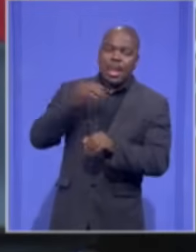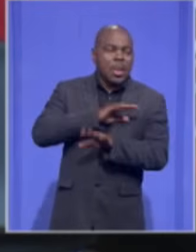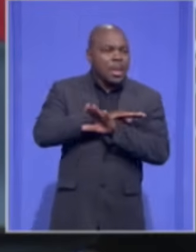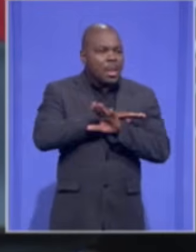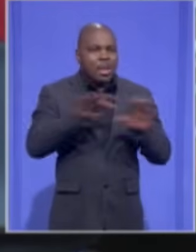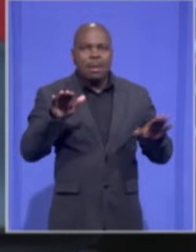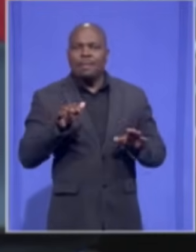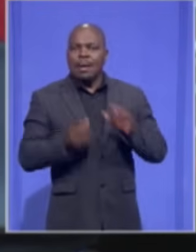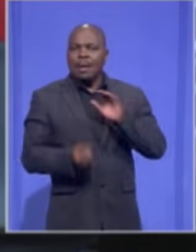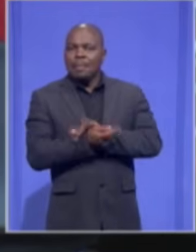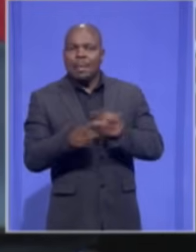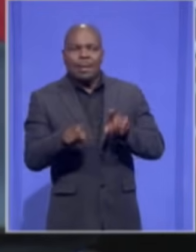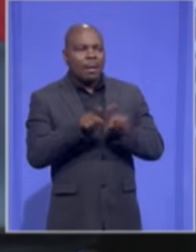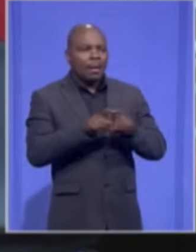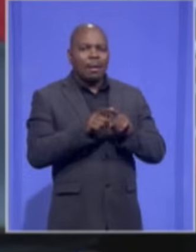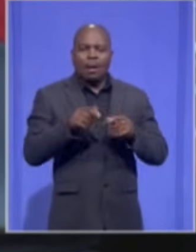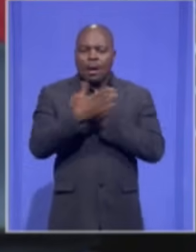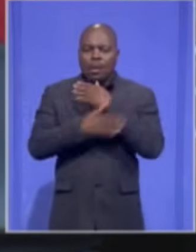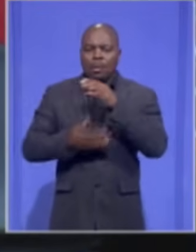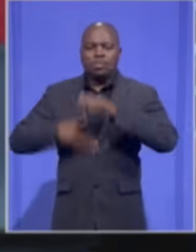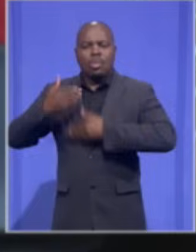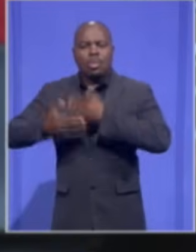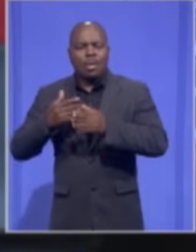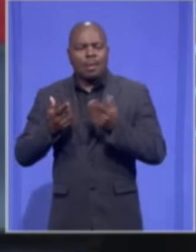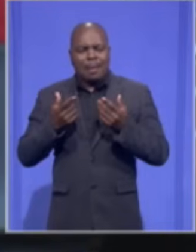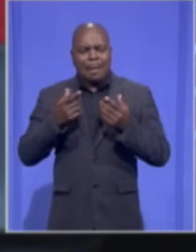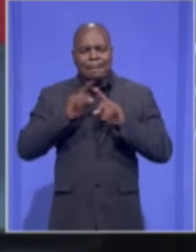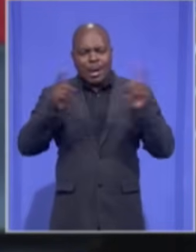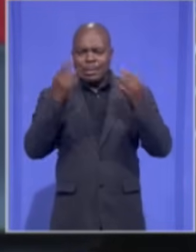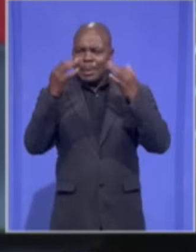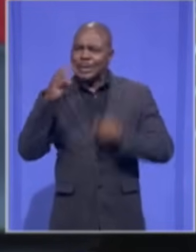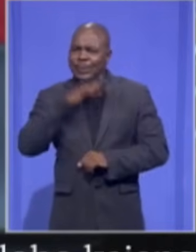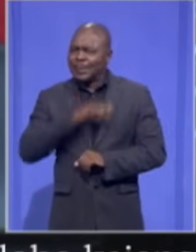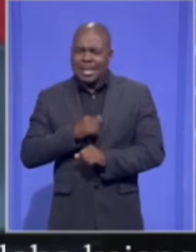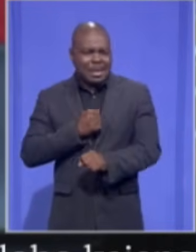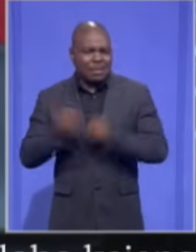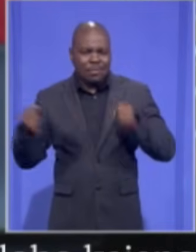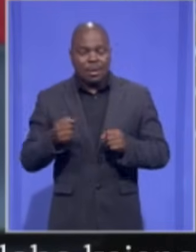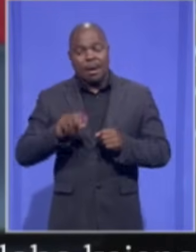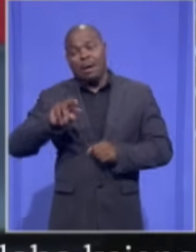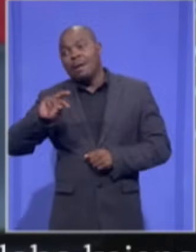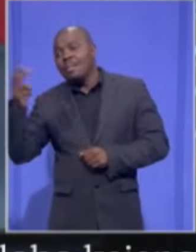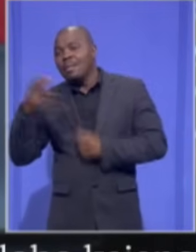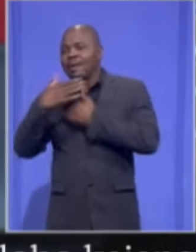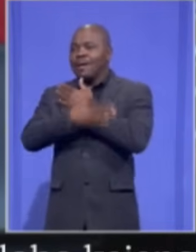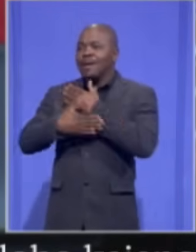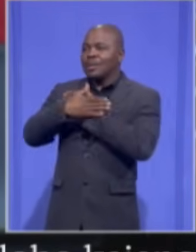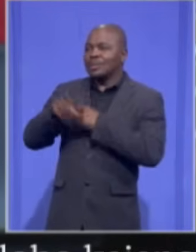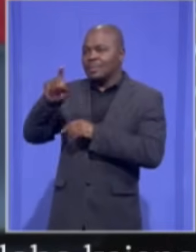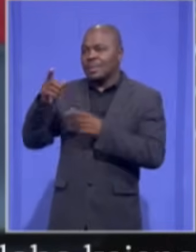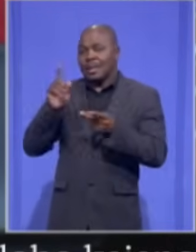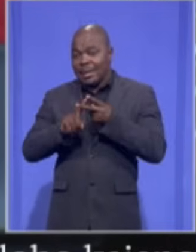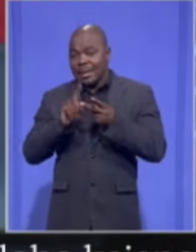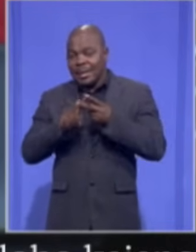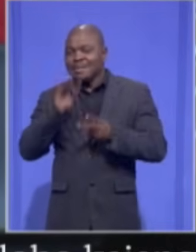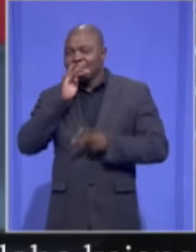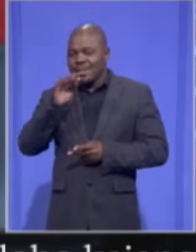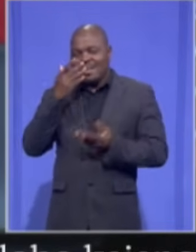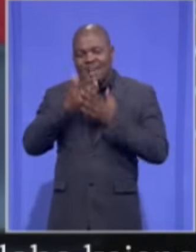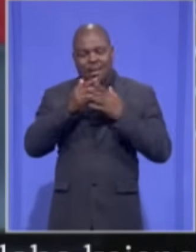been able to operate without a budget. In other countries, the crisis we are in will have led to an early